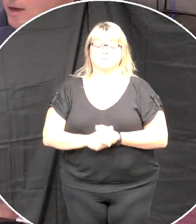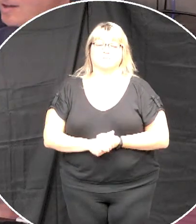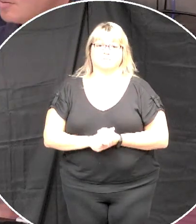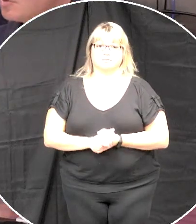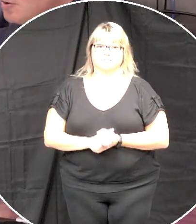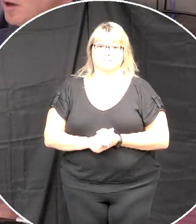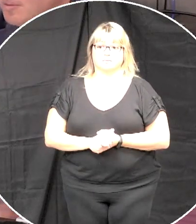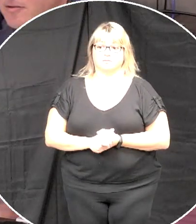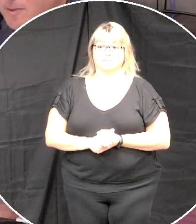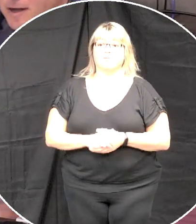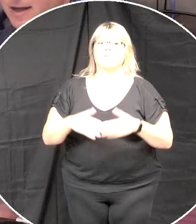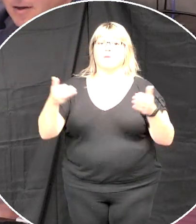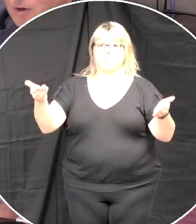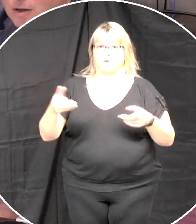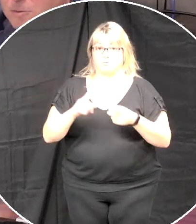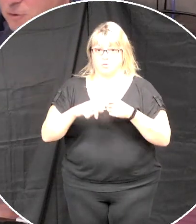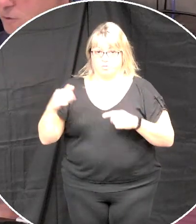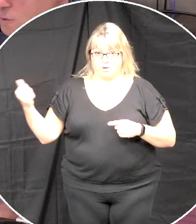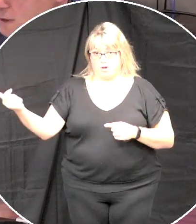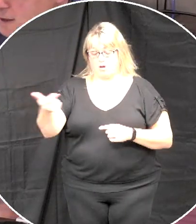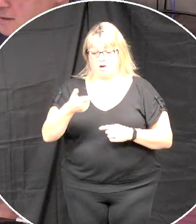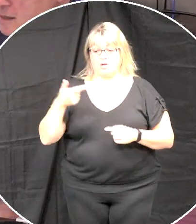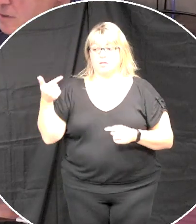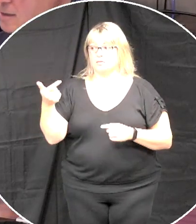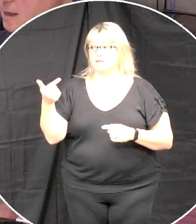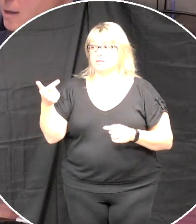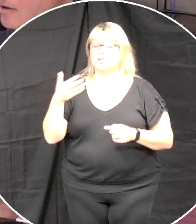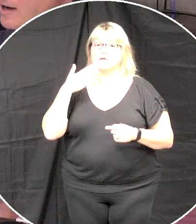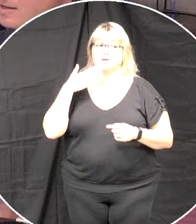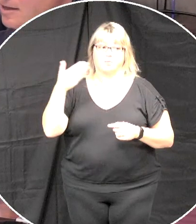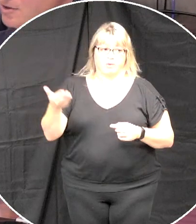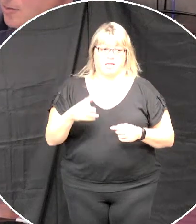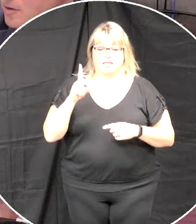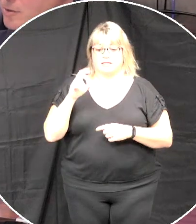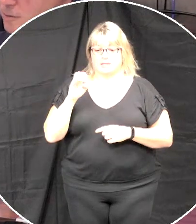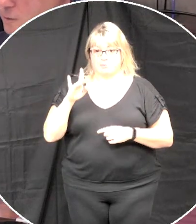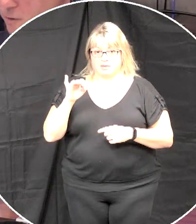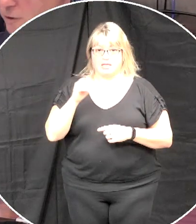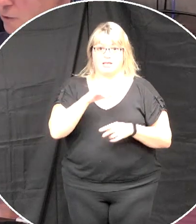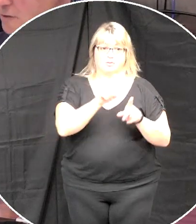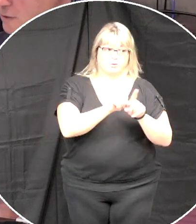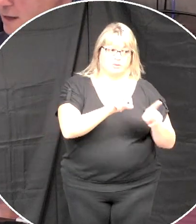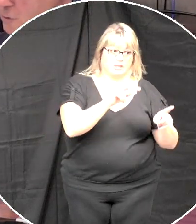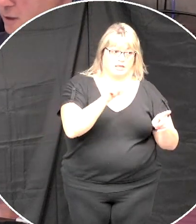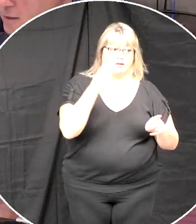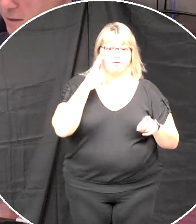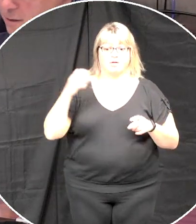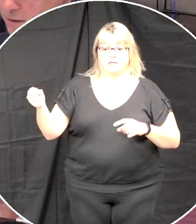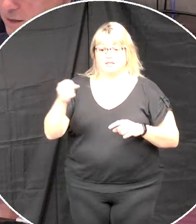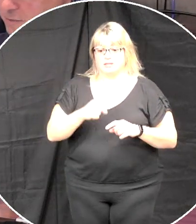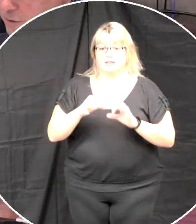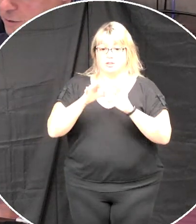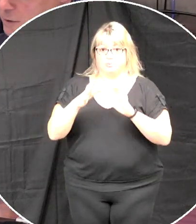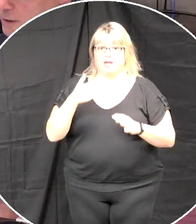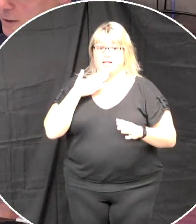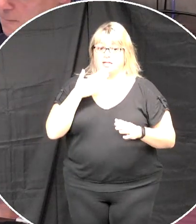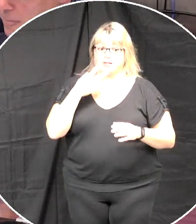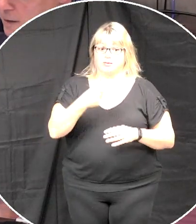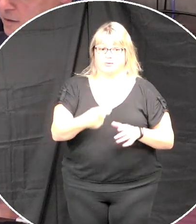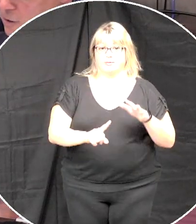Sorry, awesome. So welcome to everybody. Again, welcome to Debbie and Dana, our ASL interpreters. We're very grateful to have you guys here this